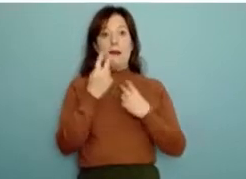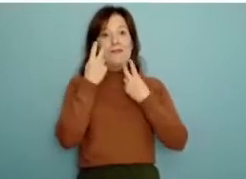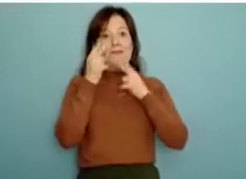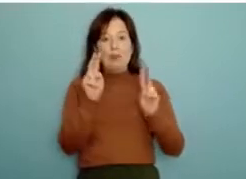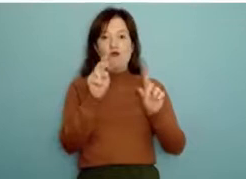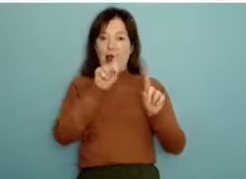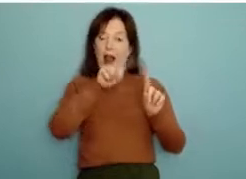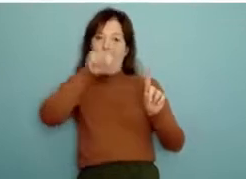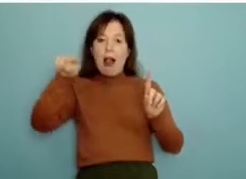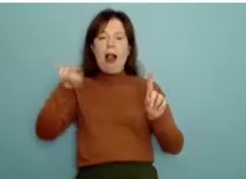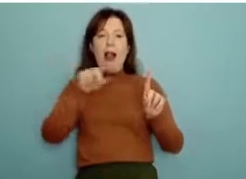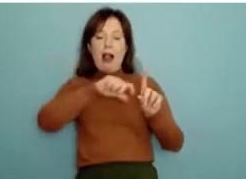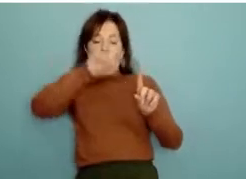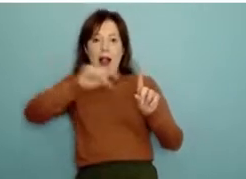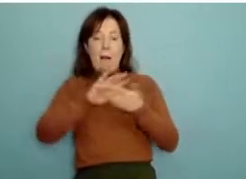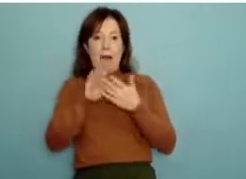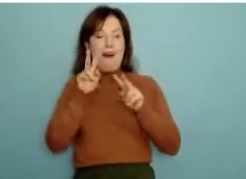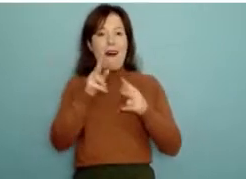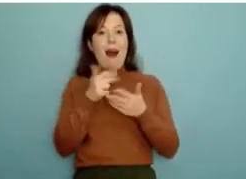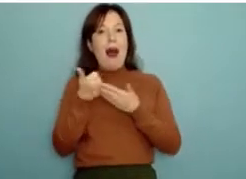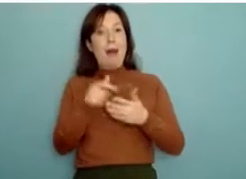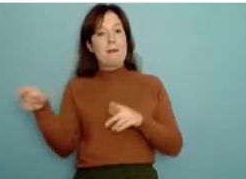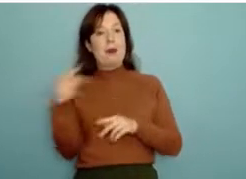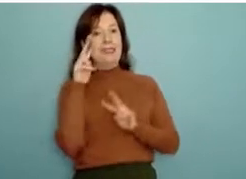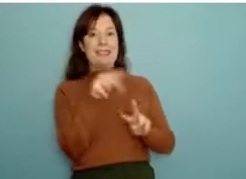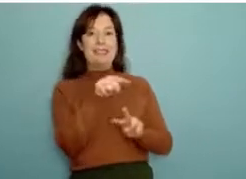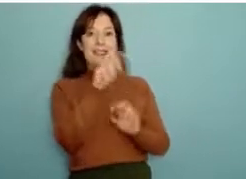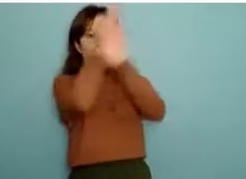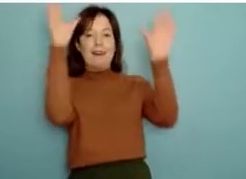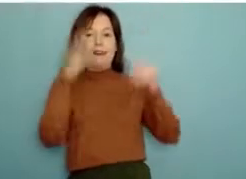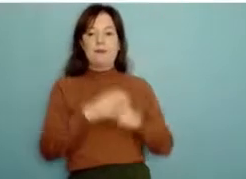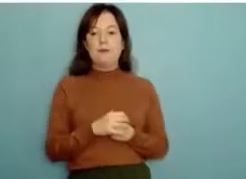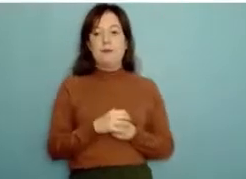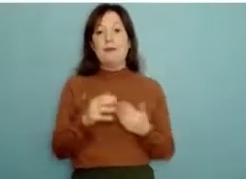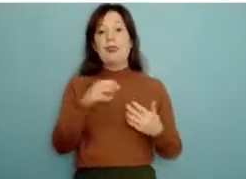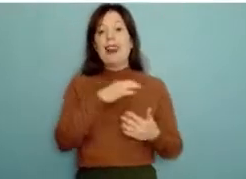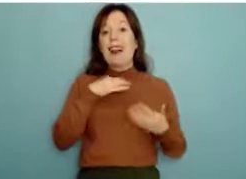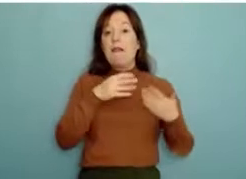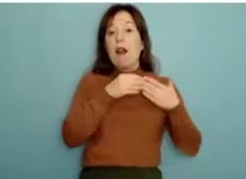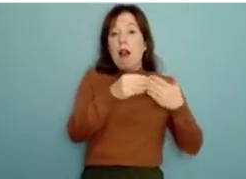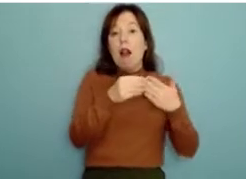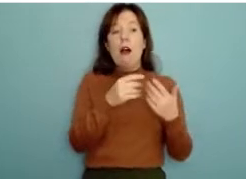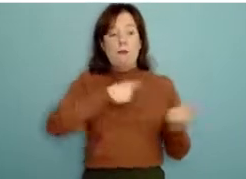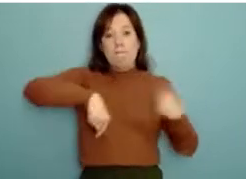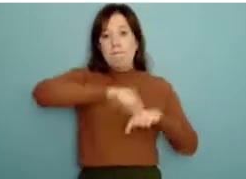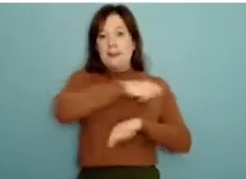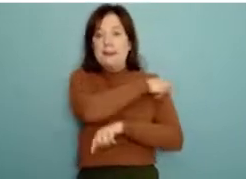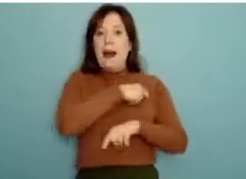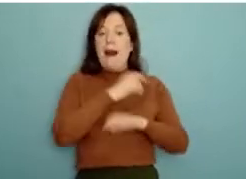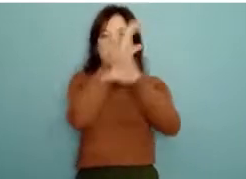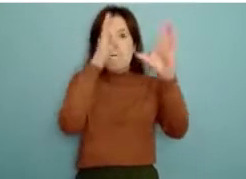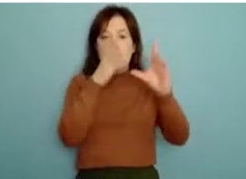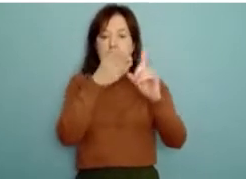sessions. We need strong leadership and clinical leadership with shared staff vision and a good organizational